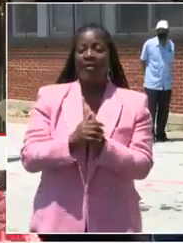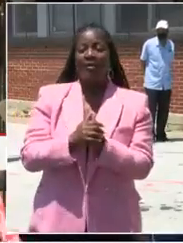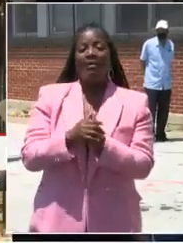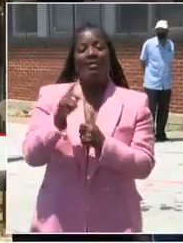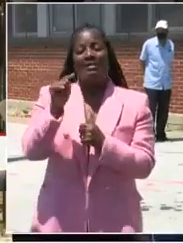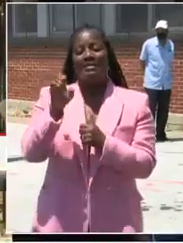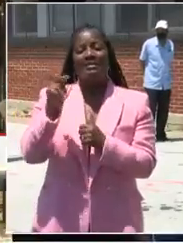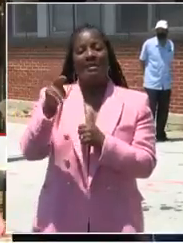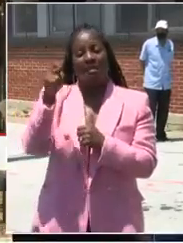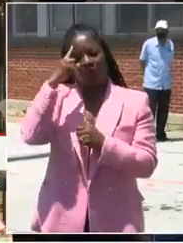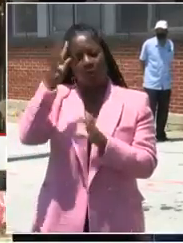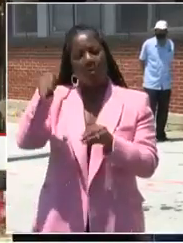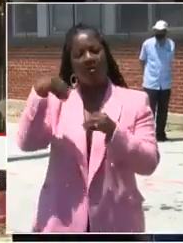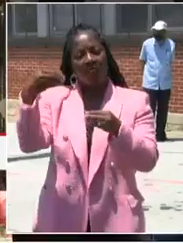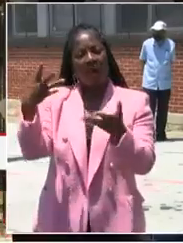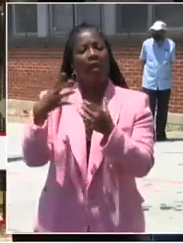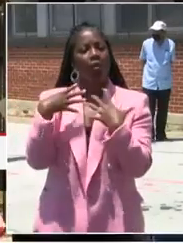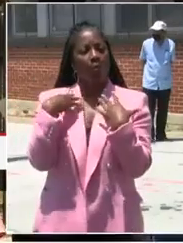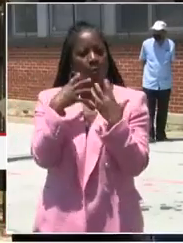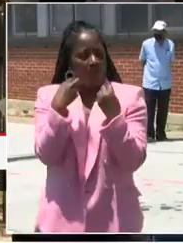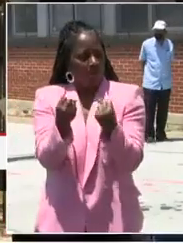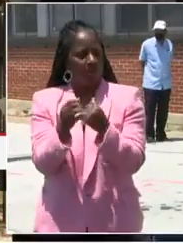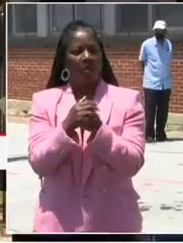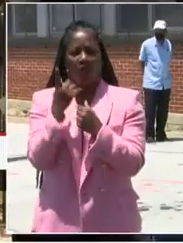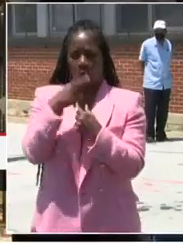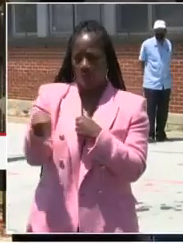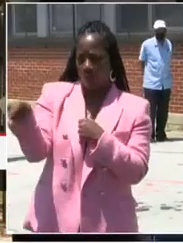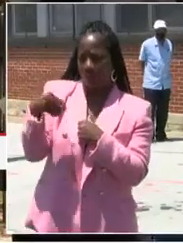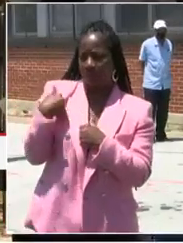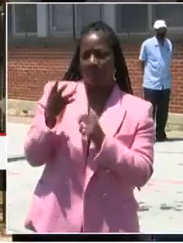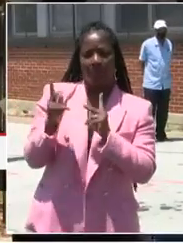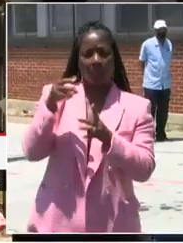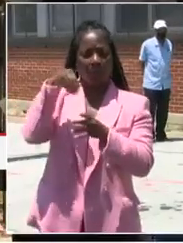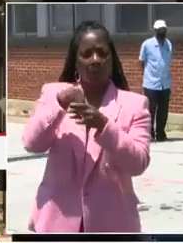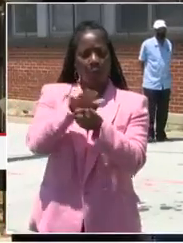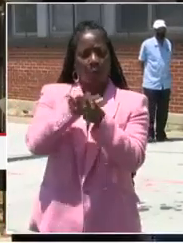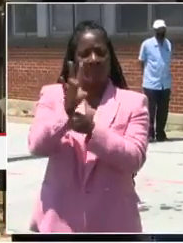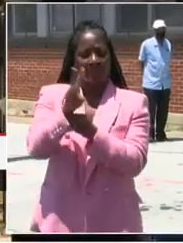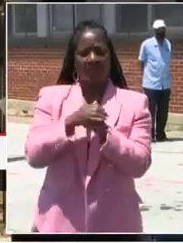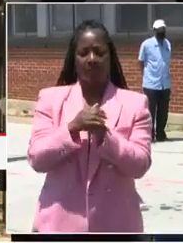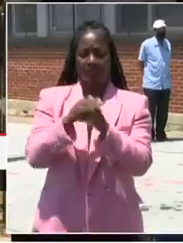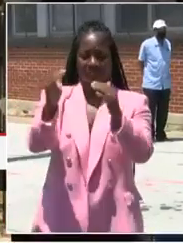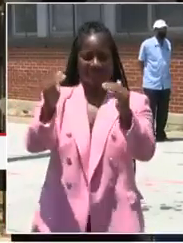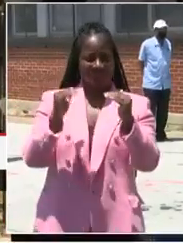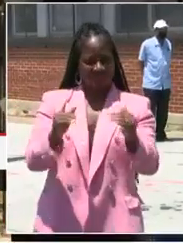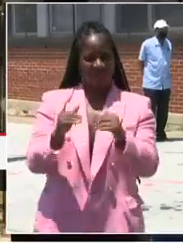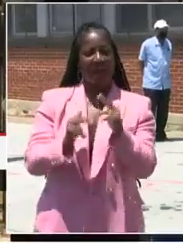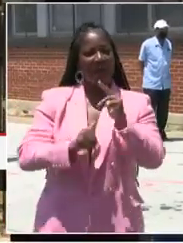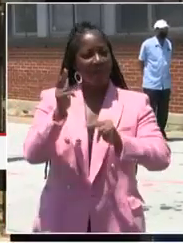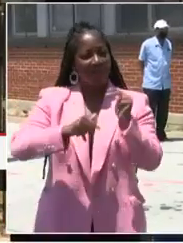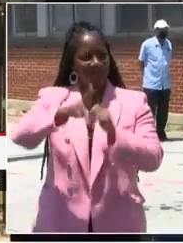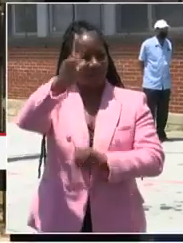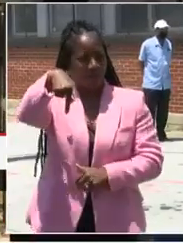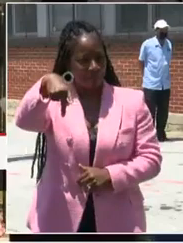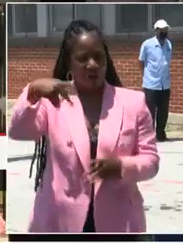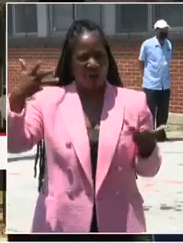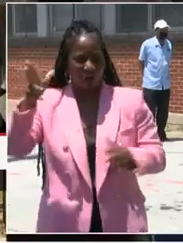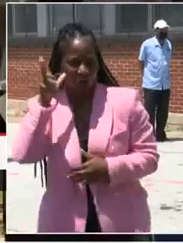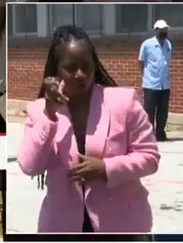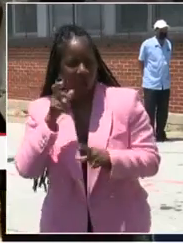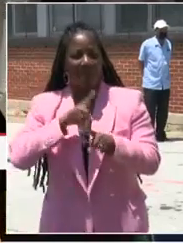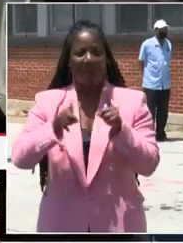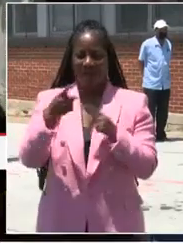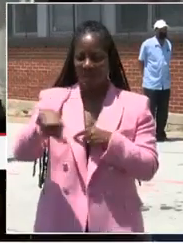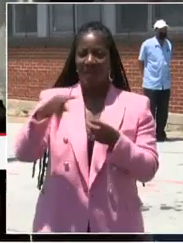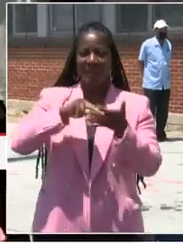a personal and community wellness ministry to teens in Ward 7. The Build Up, we've already heard about, but the Build Up, building blocks